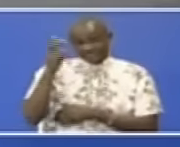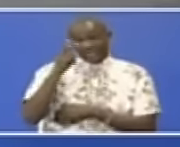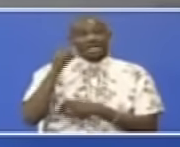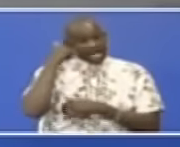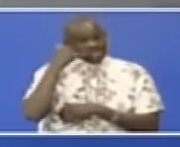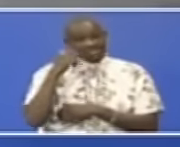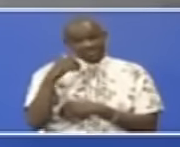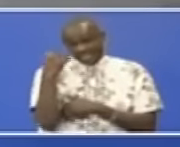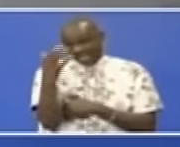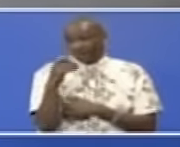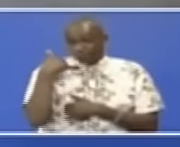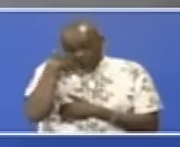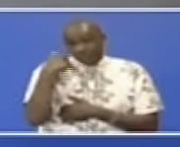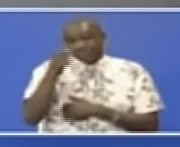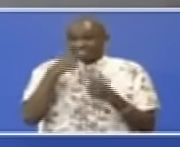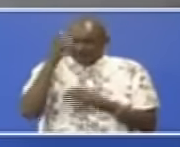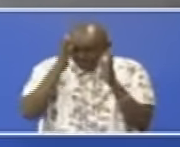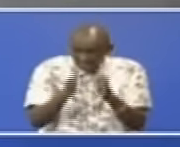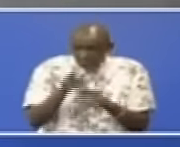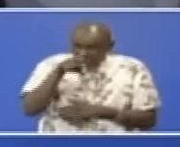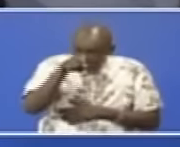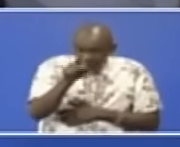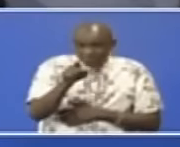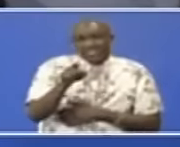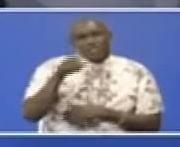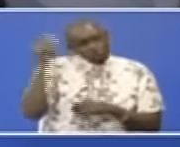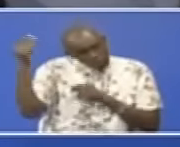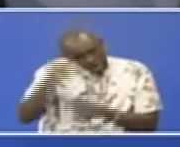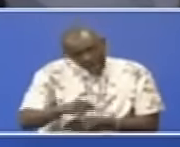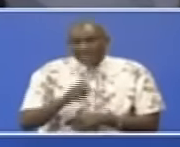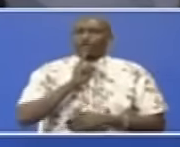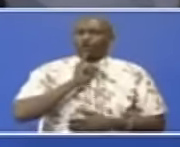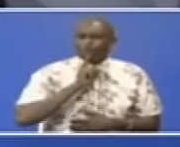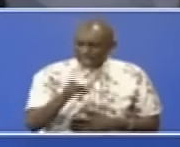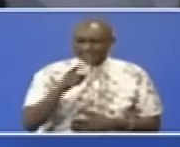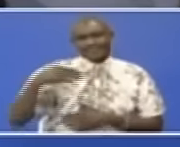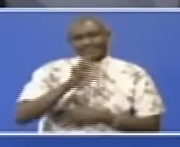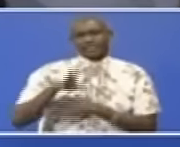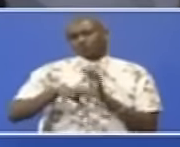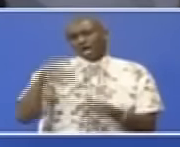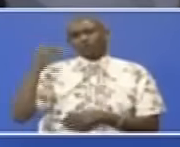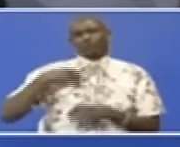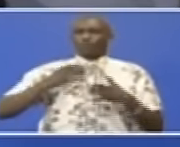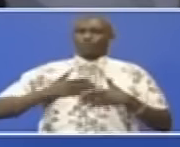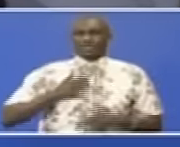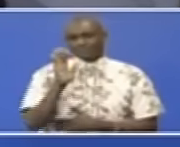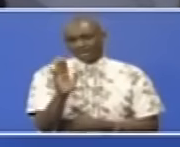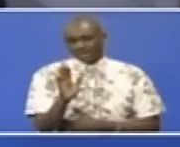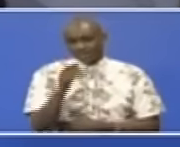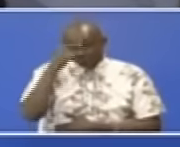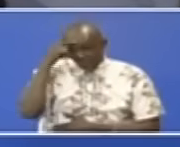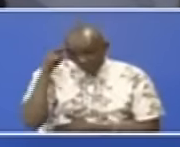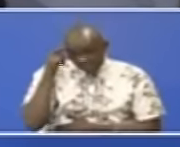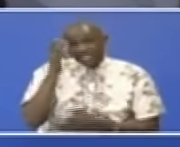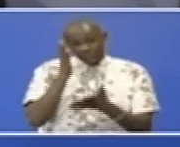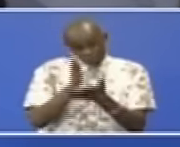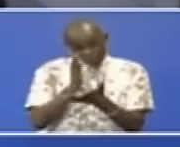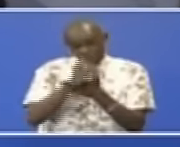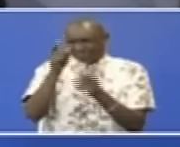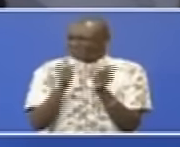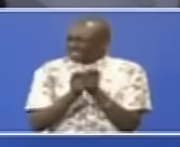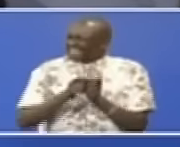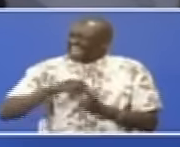now calling out to the owner of the said homestead to come and command the snake off his body because it is subjecting